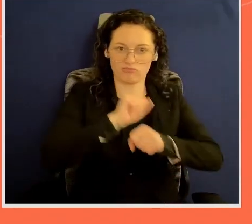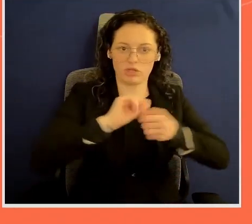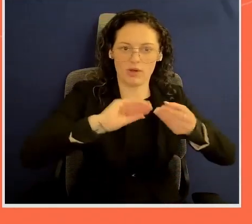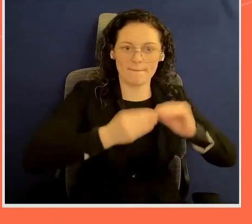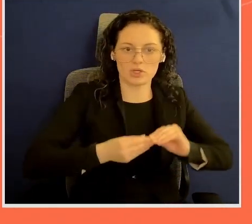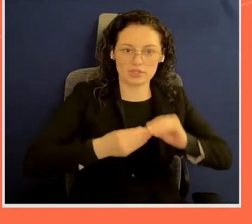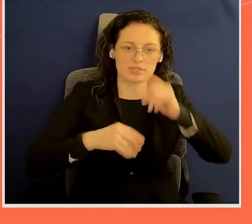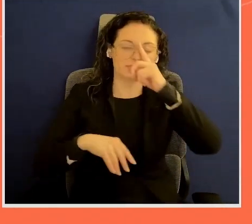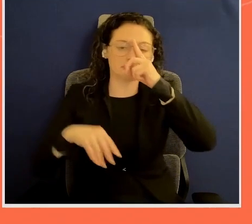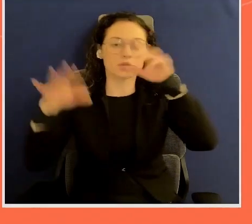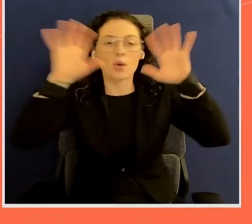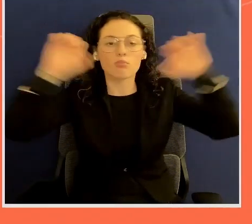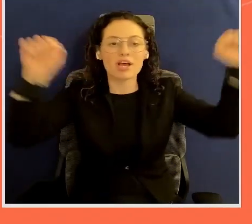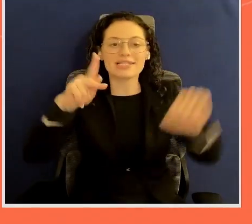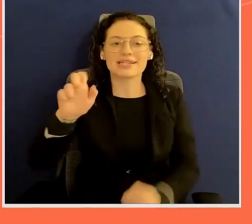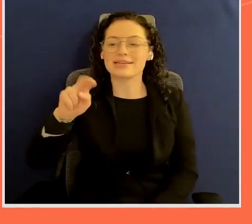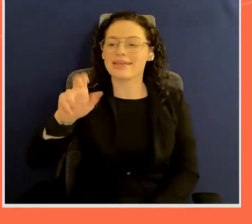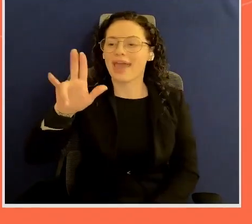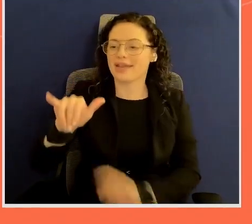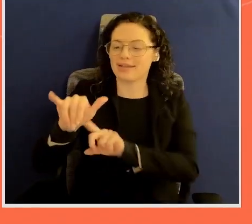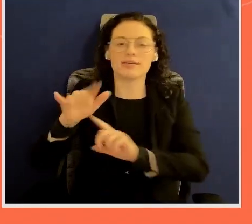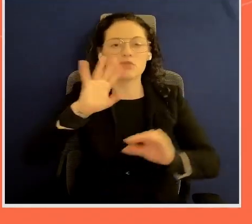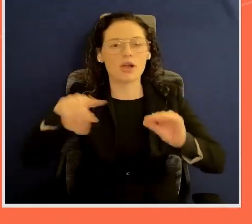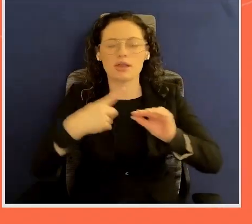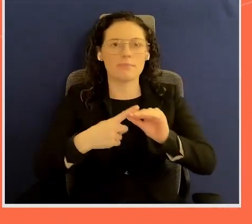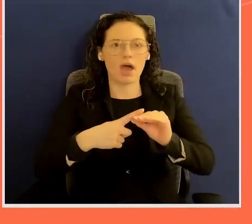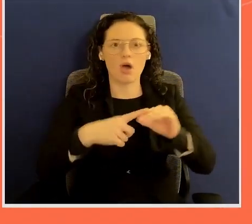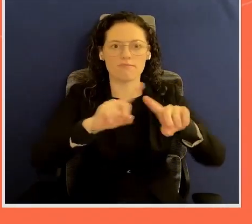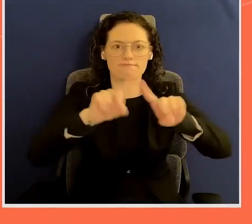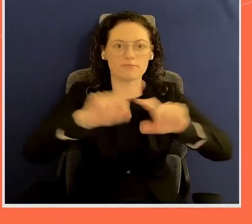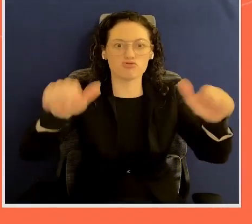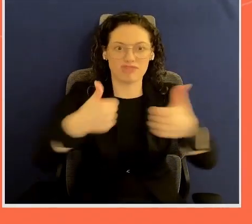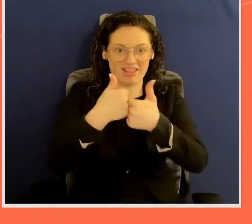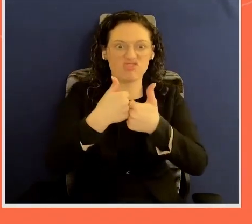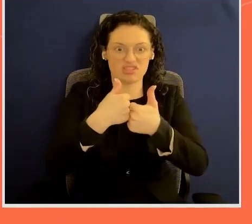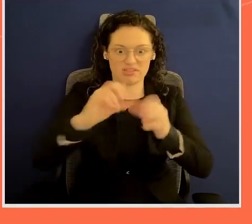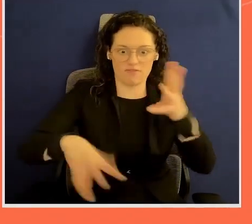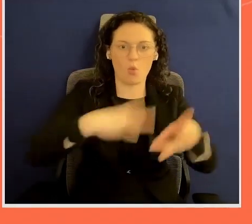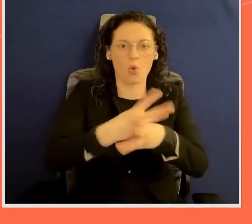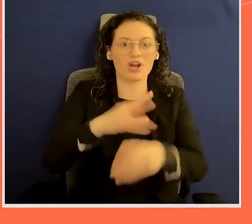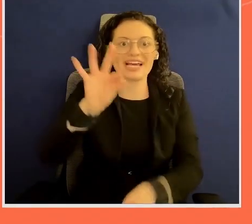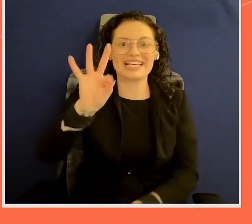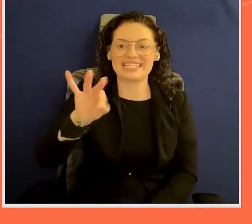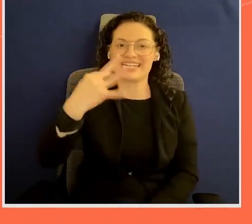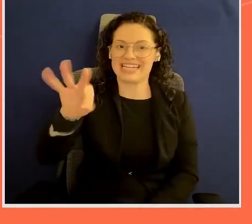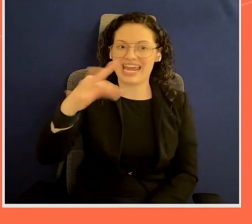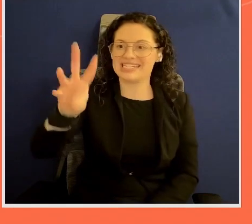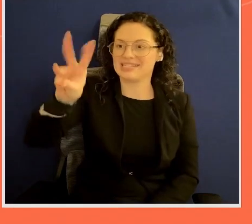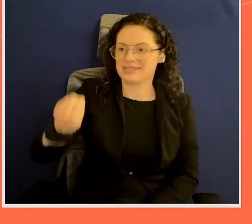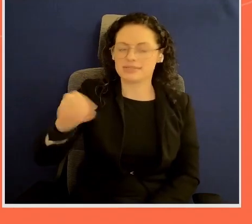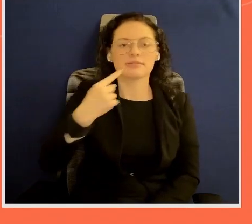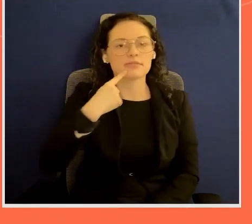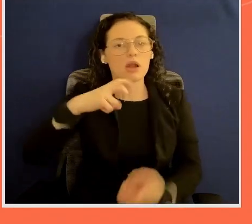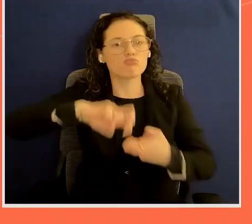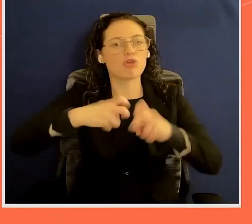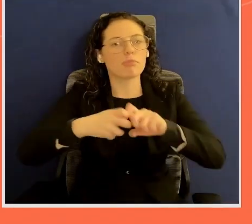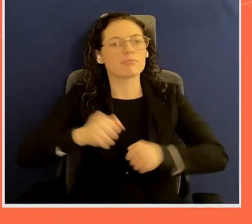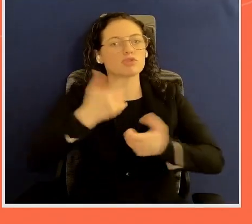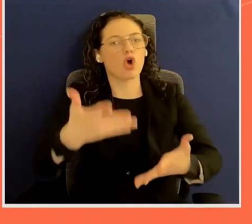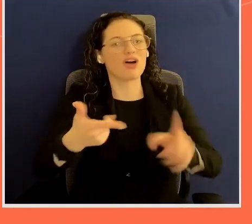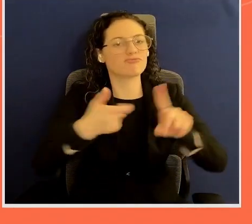our lifeblood. 51% of the oxygen that we breathe comes from the ocean. So much of the food that we eat,